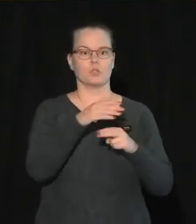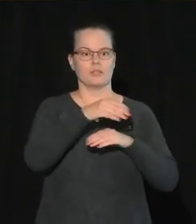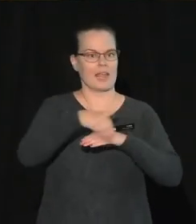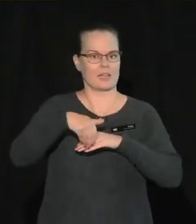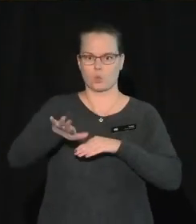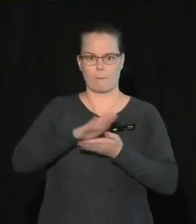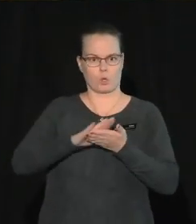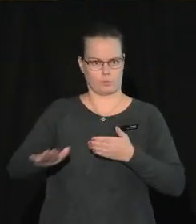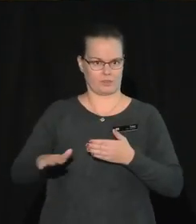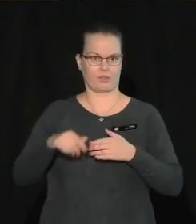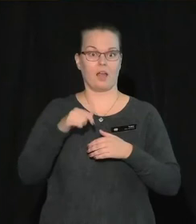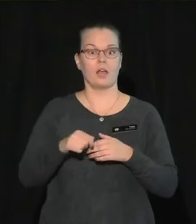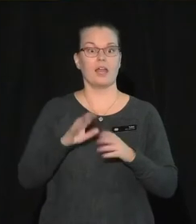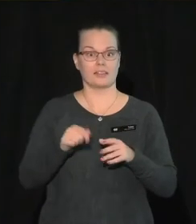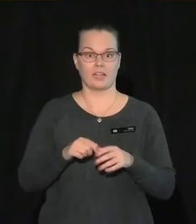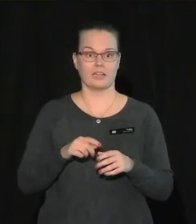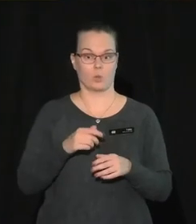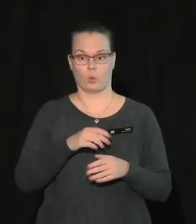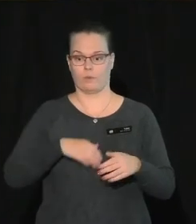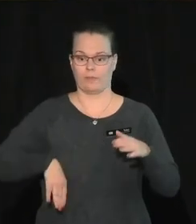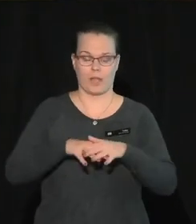exclusive and they are not exhaustive.